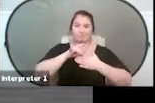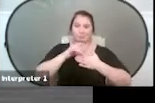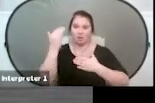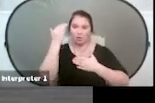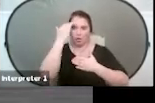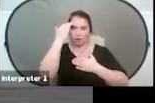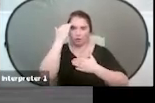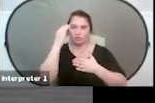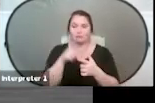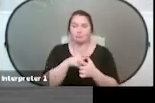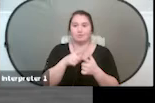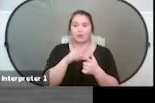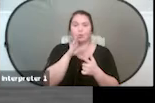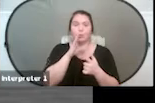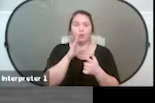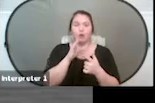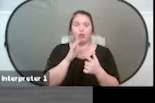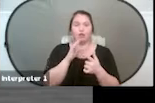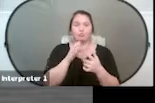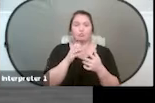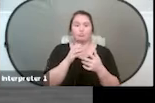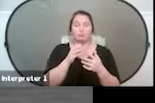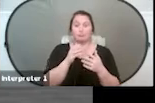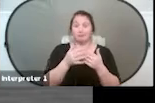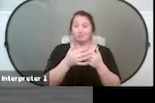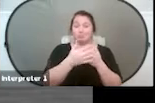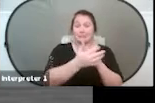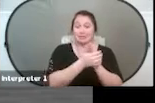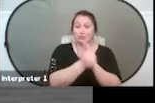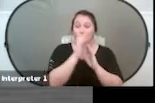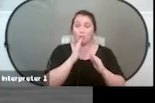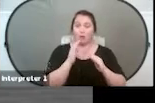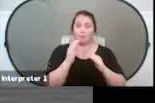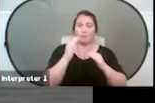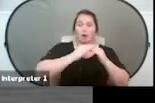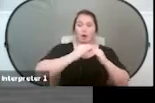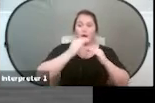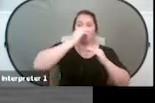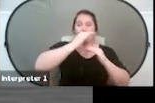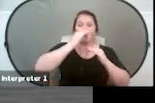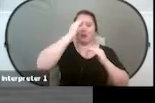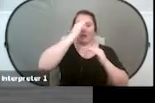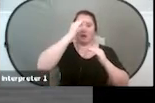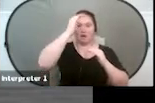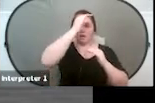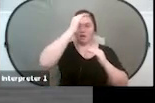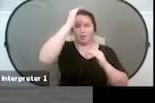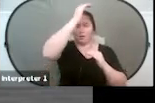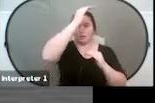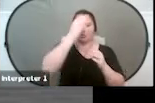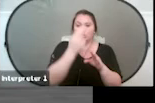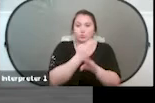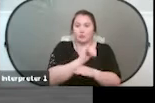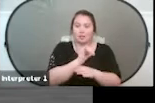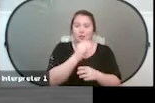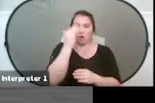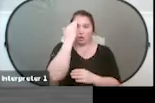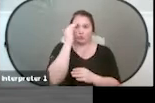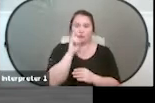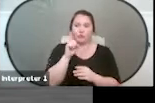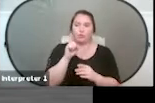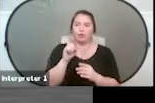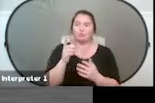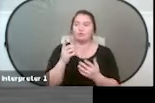then we stack these other skills on top of that to help them use that knowledge to then navigate their world. And